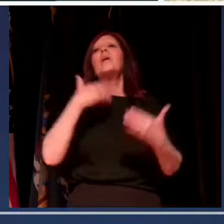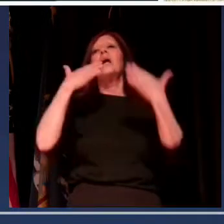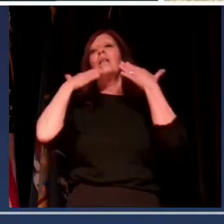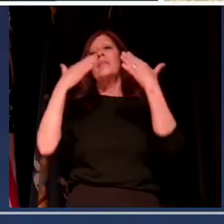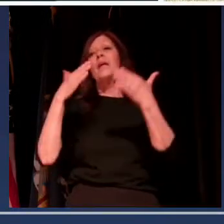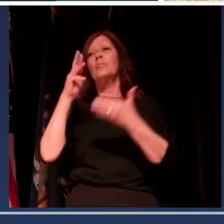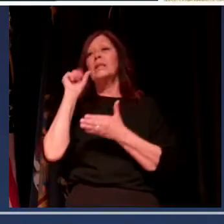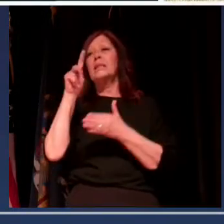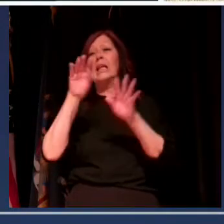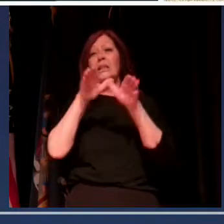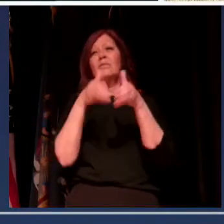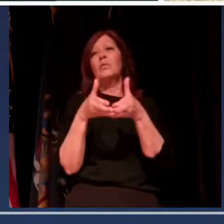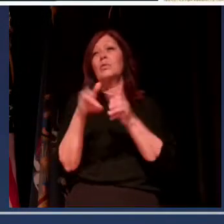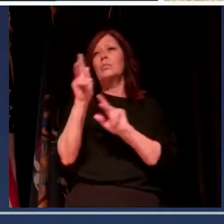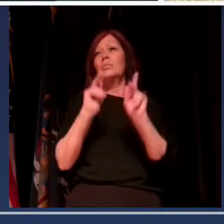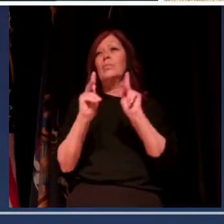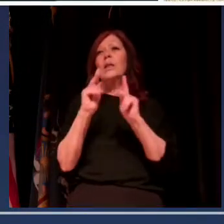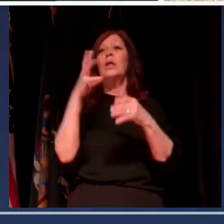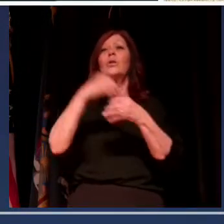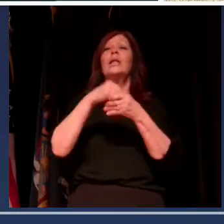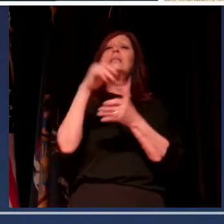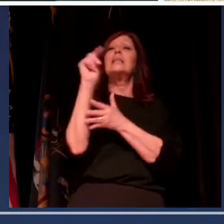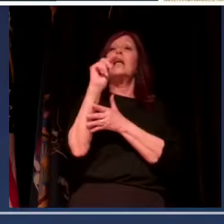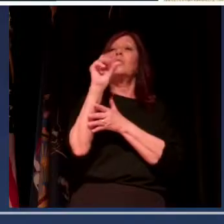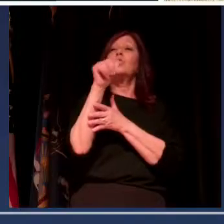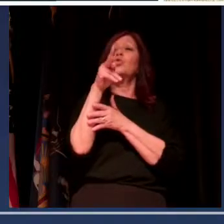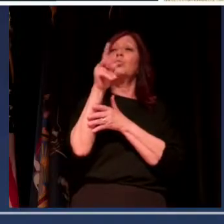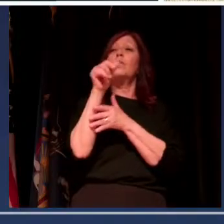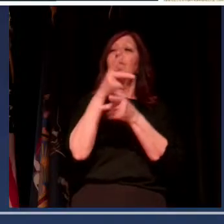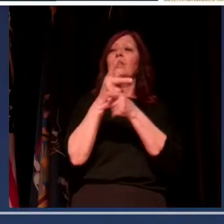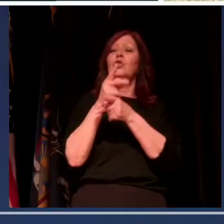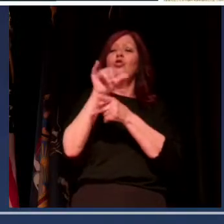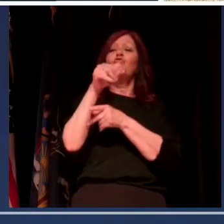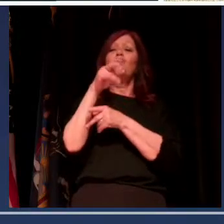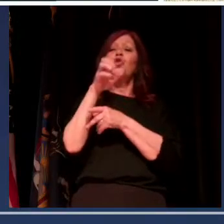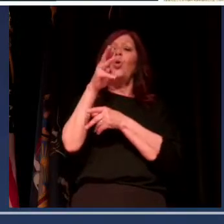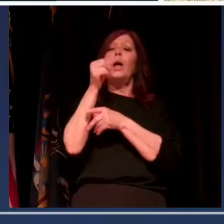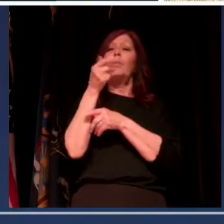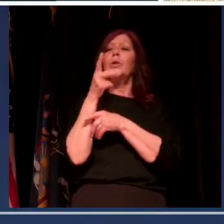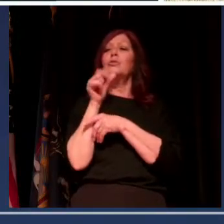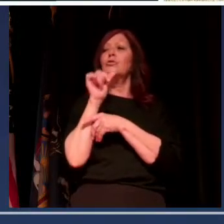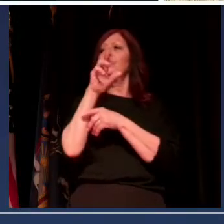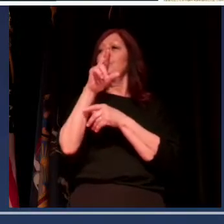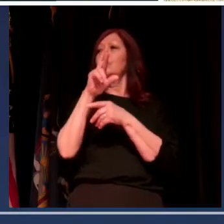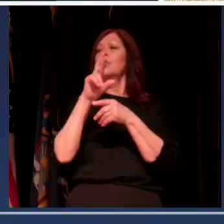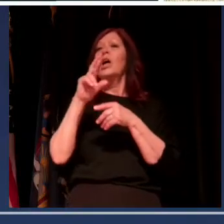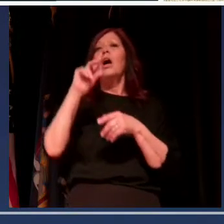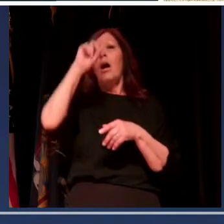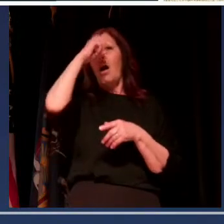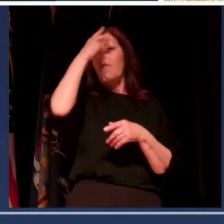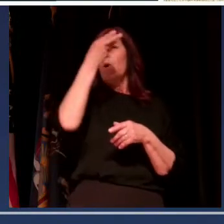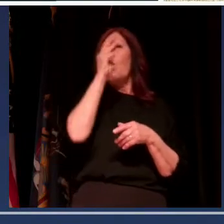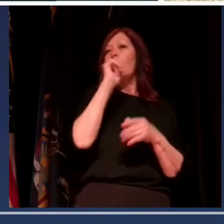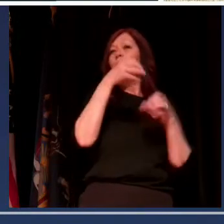task force members, including Tonawanda Supervisor Joe Eminger, our partners from Governor Hochul's office, the steelworkers, and our